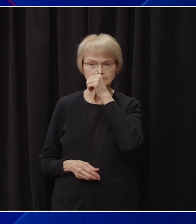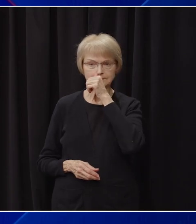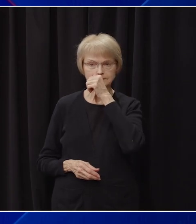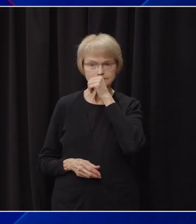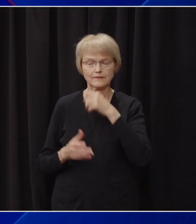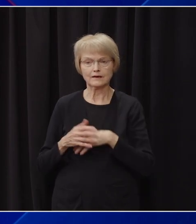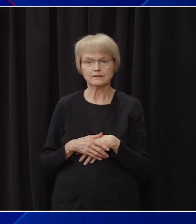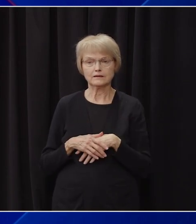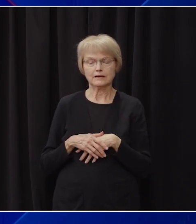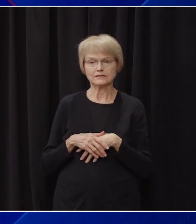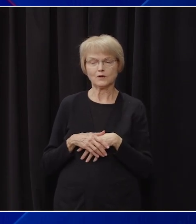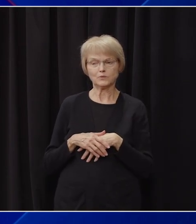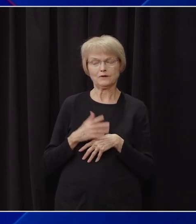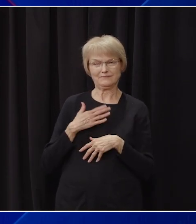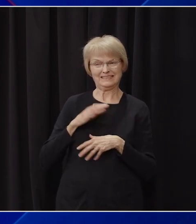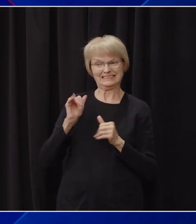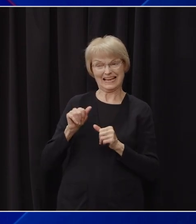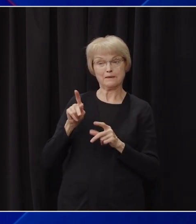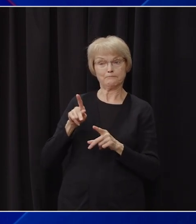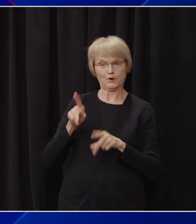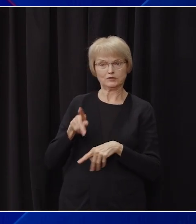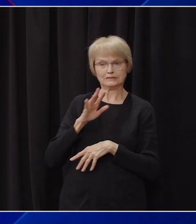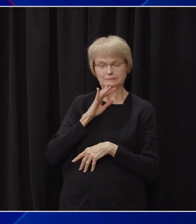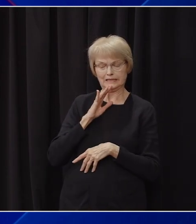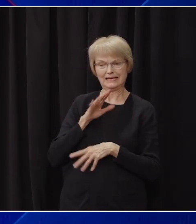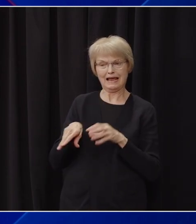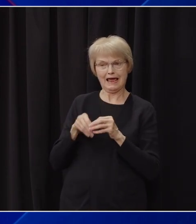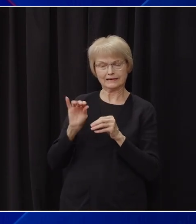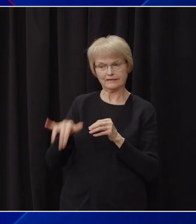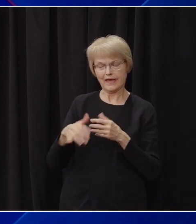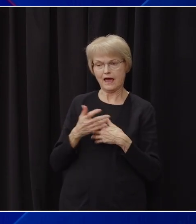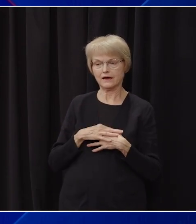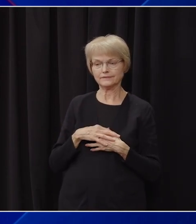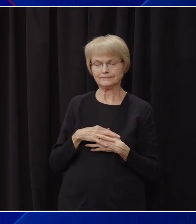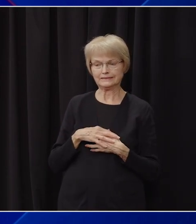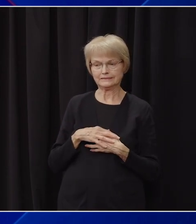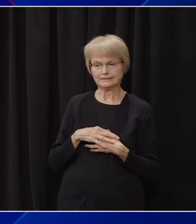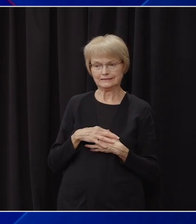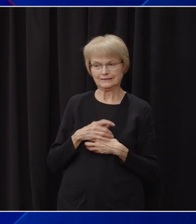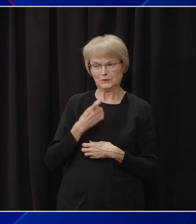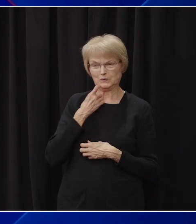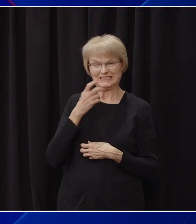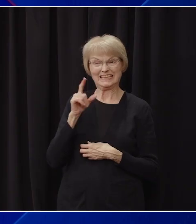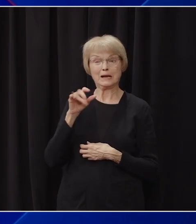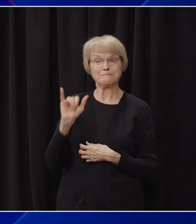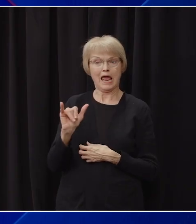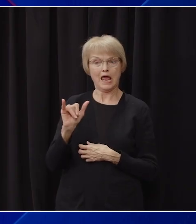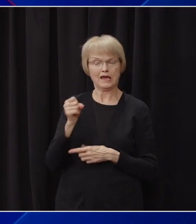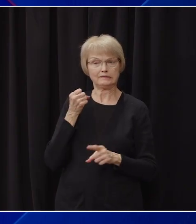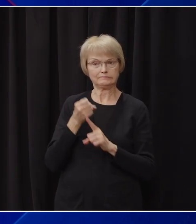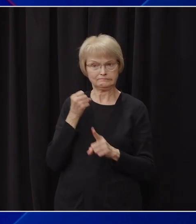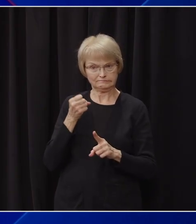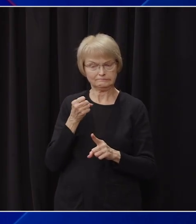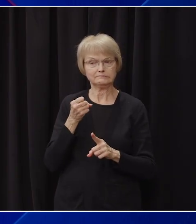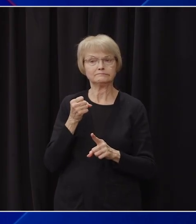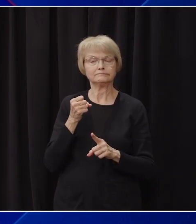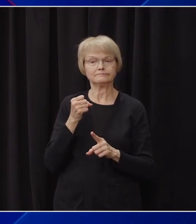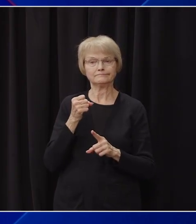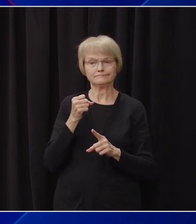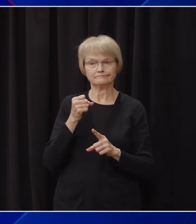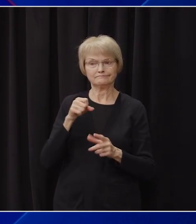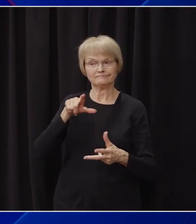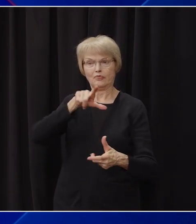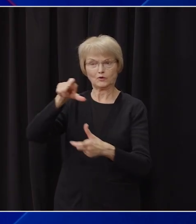Just adding to that, specifically like what happened back in May, whenever